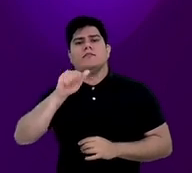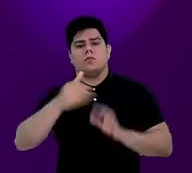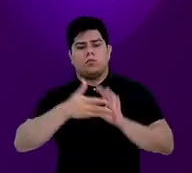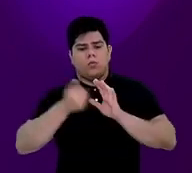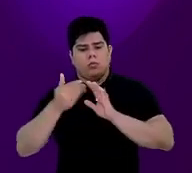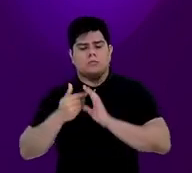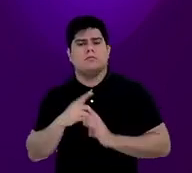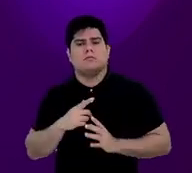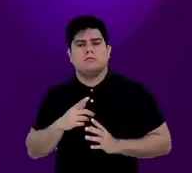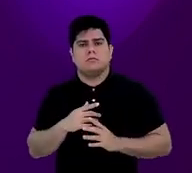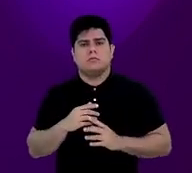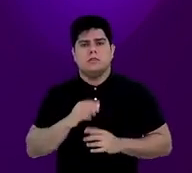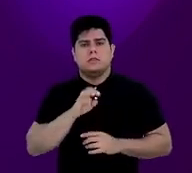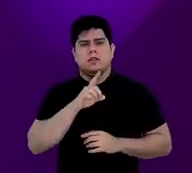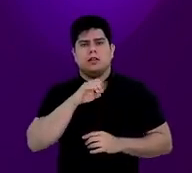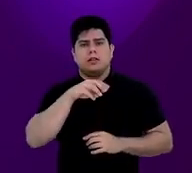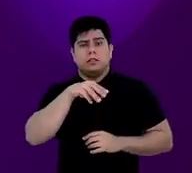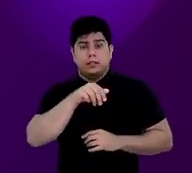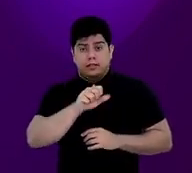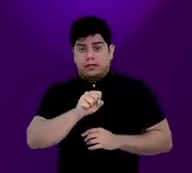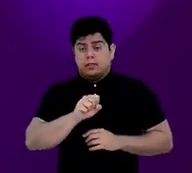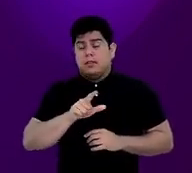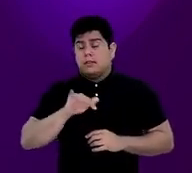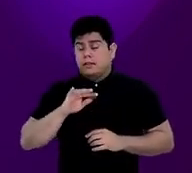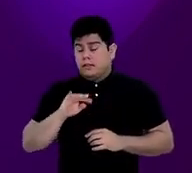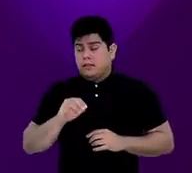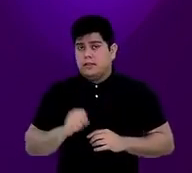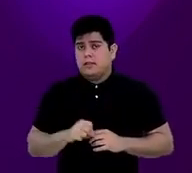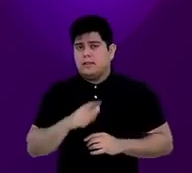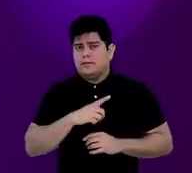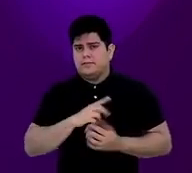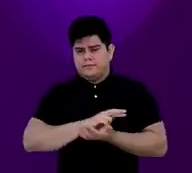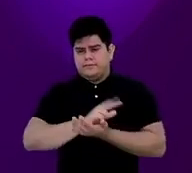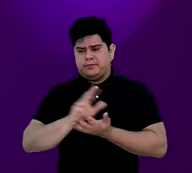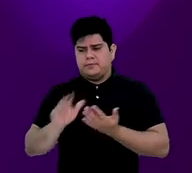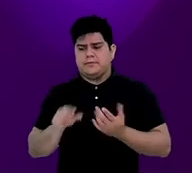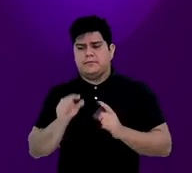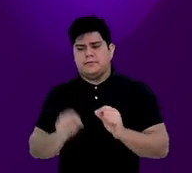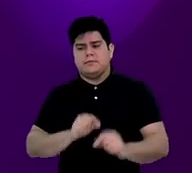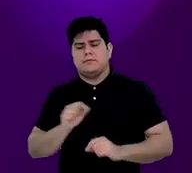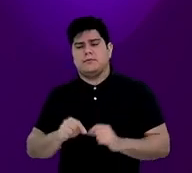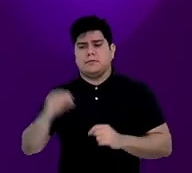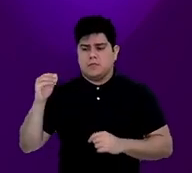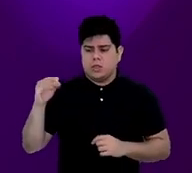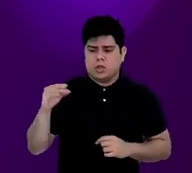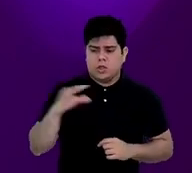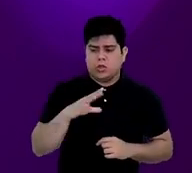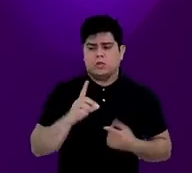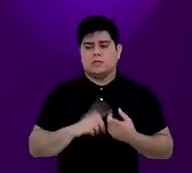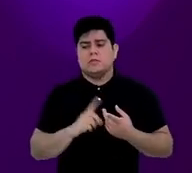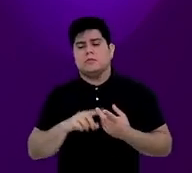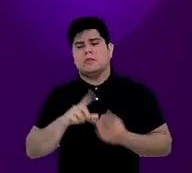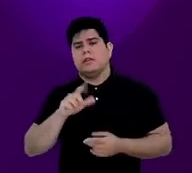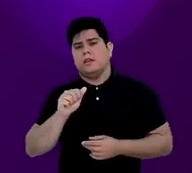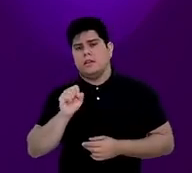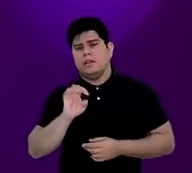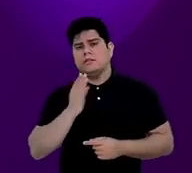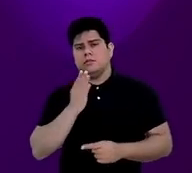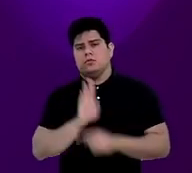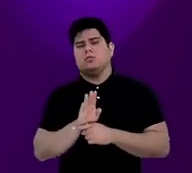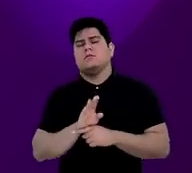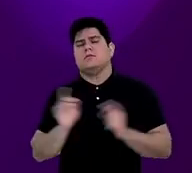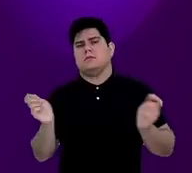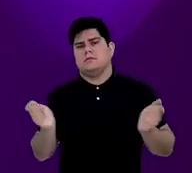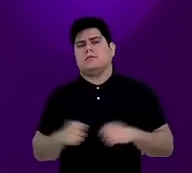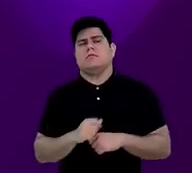different ways that the light can benefit the brain. And this has led to